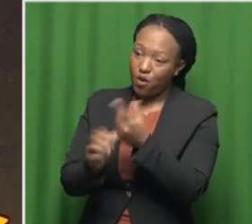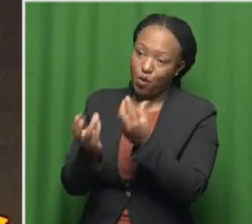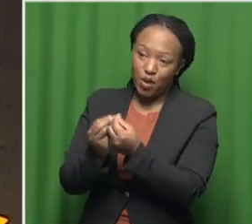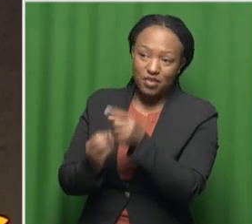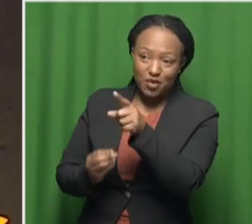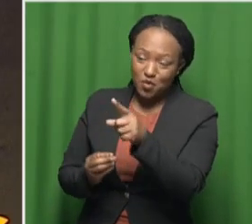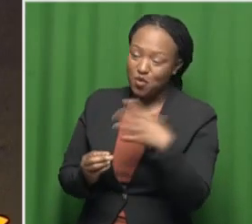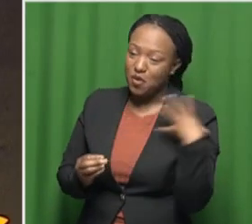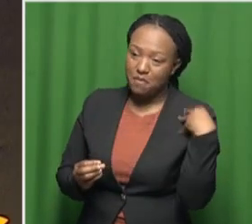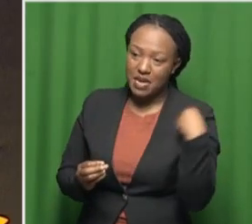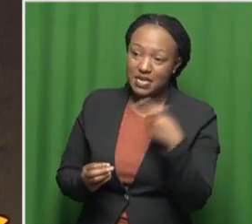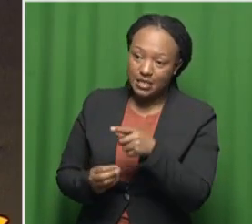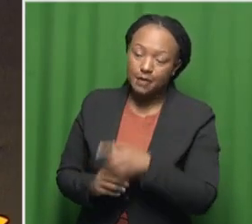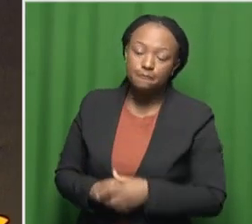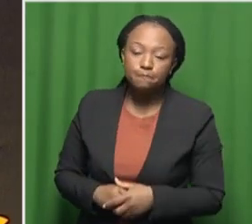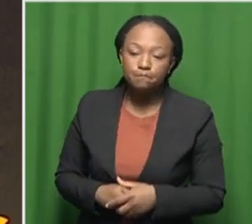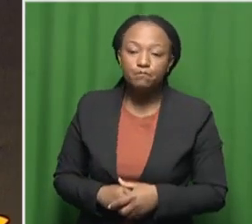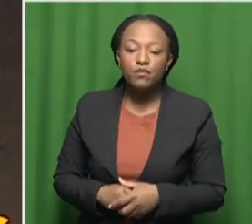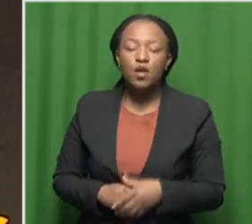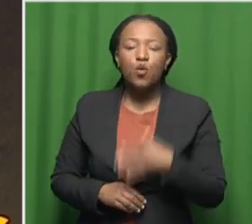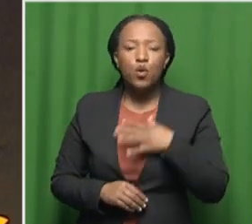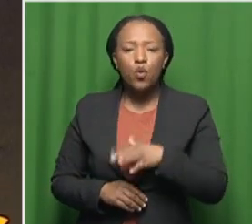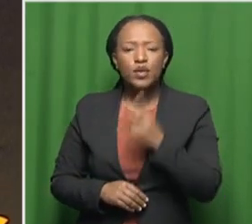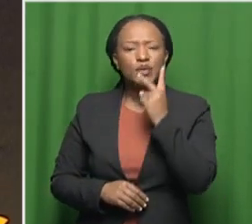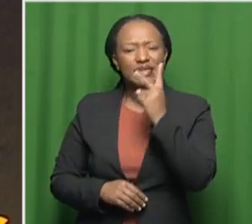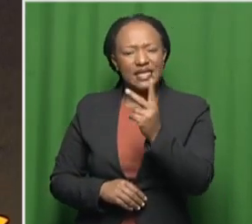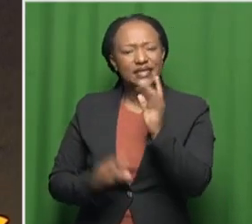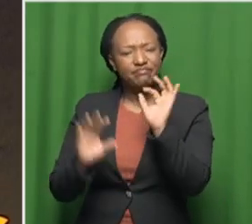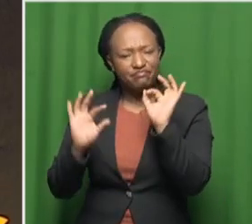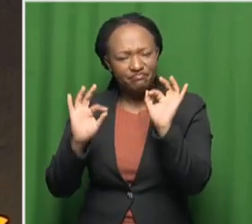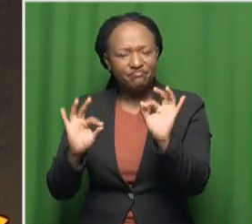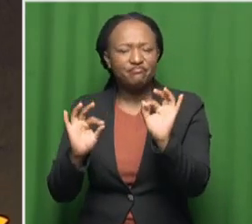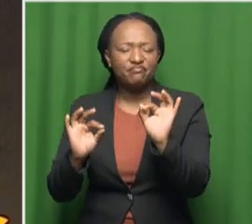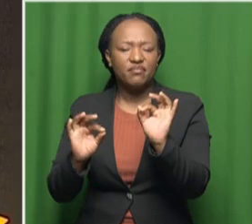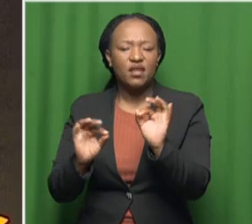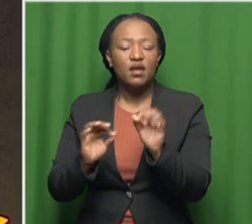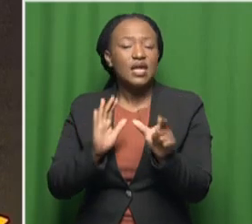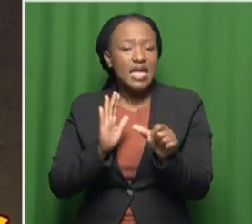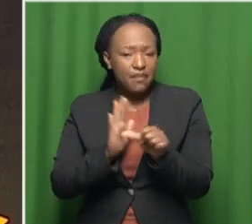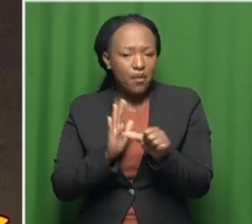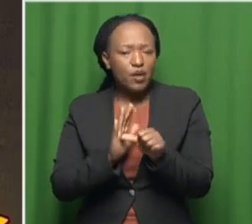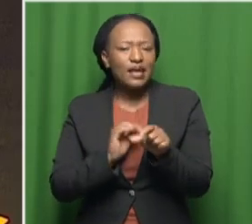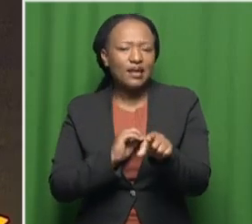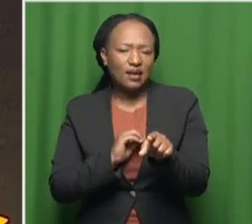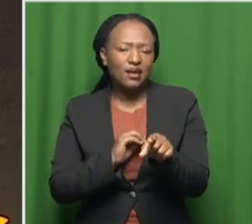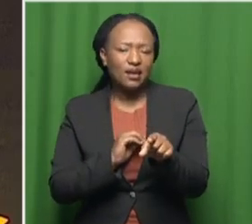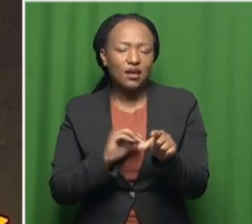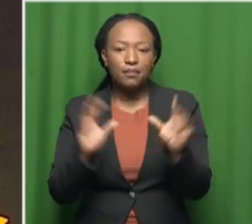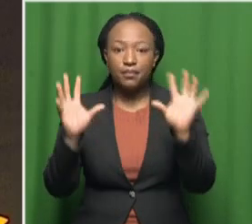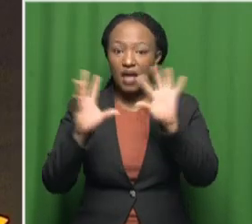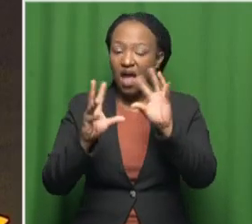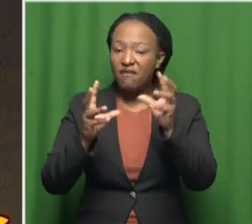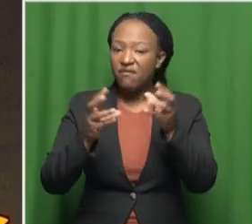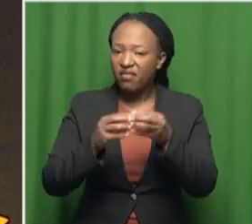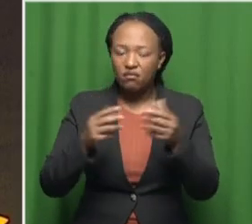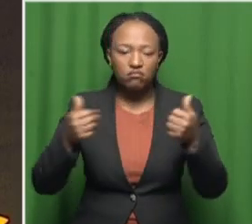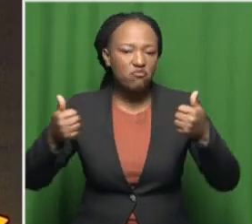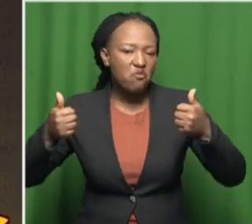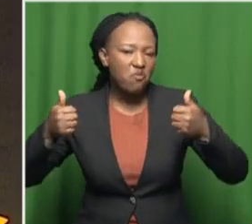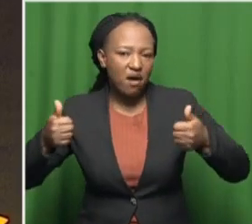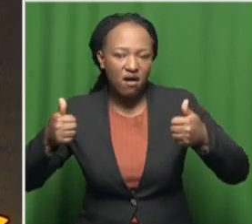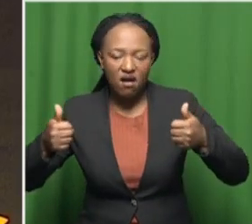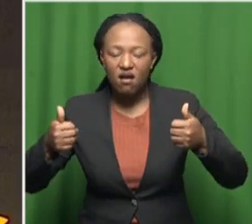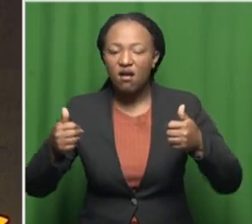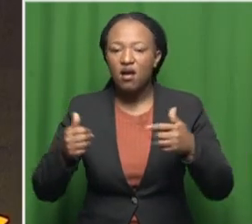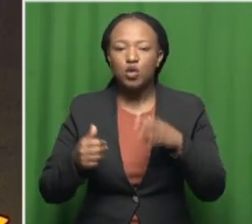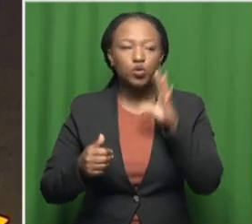Minister, so that we can actually see this in practice, because I think it's important. It's all good and well to speak, in